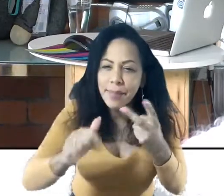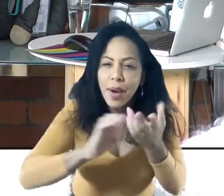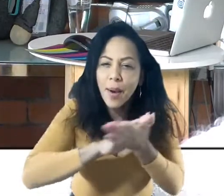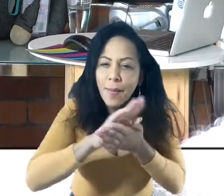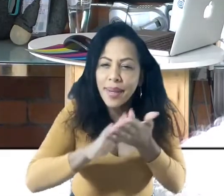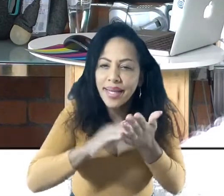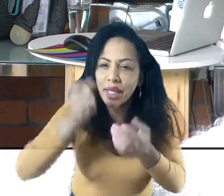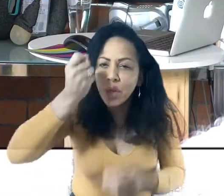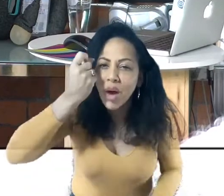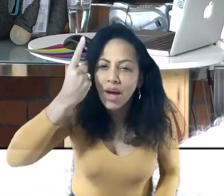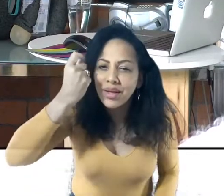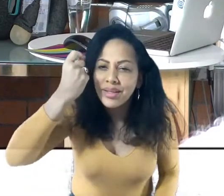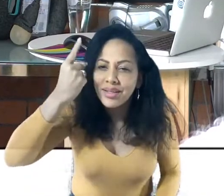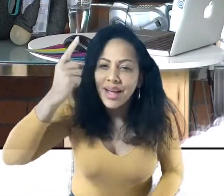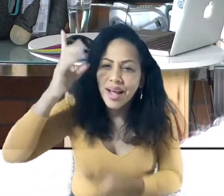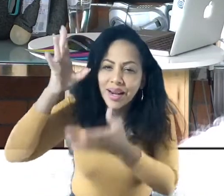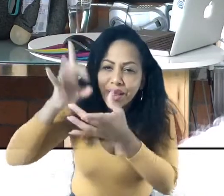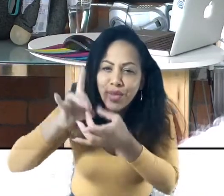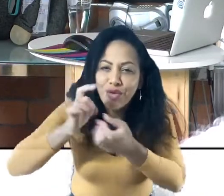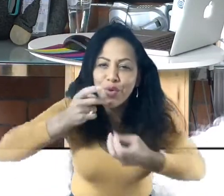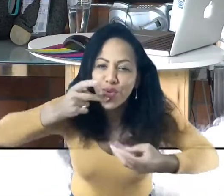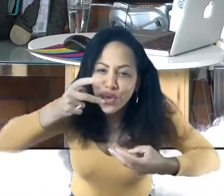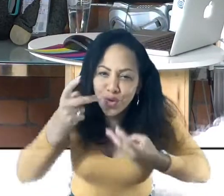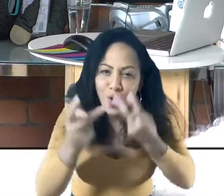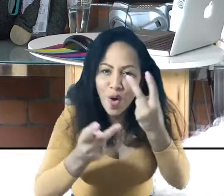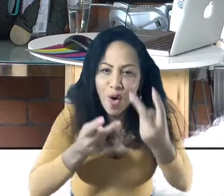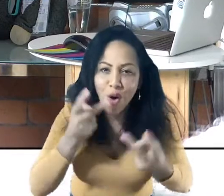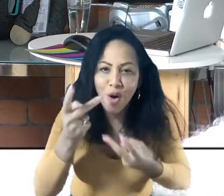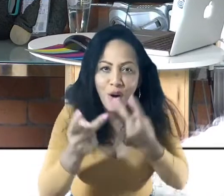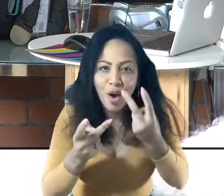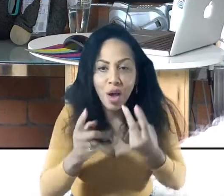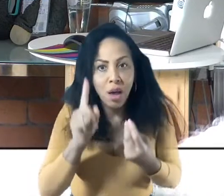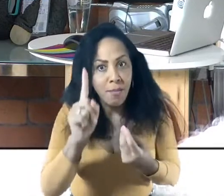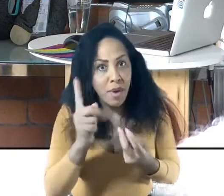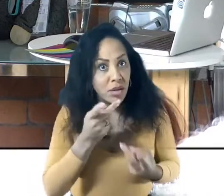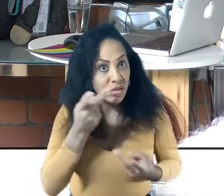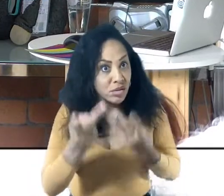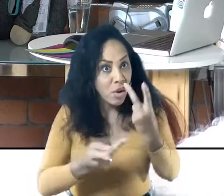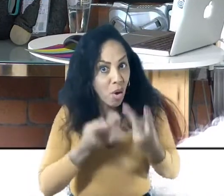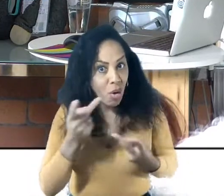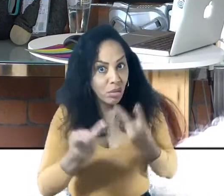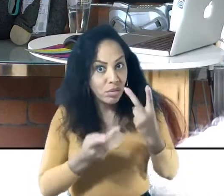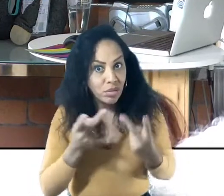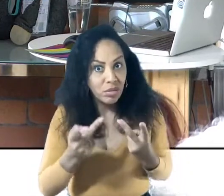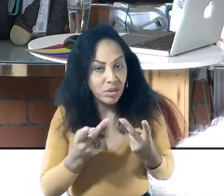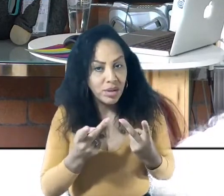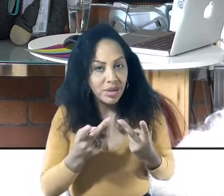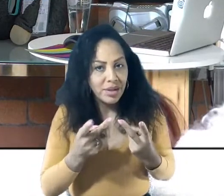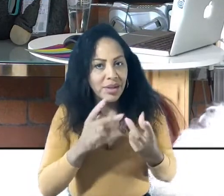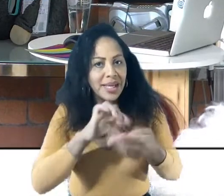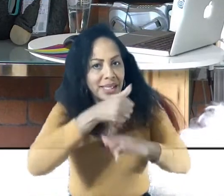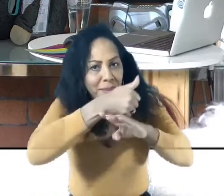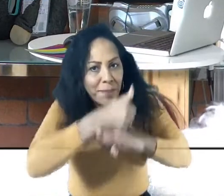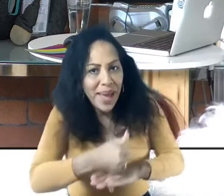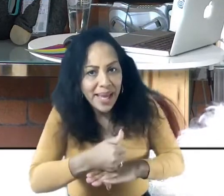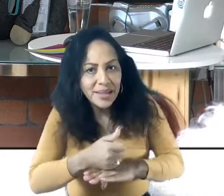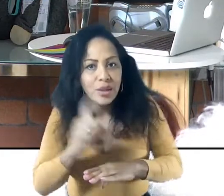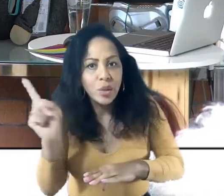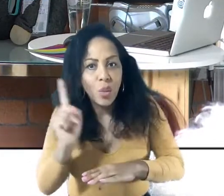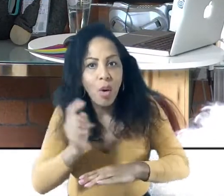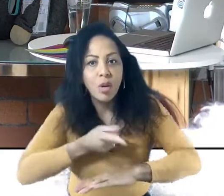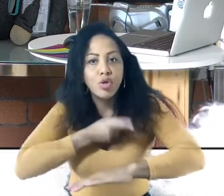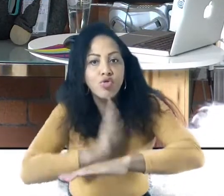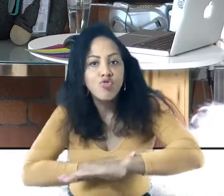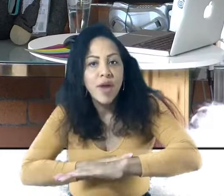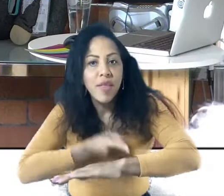and yet song is all kind of based on rhythm, as speech is